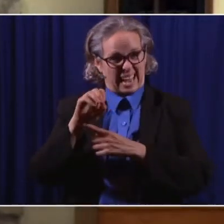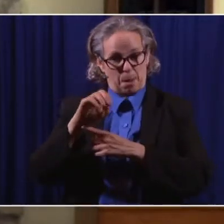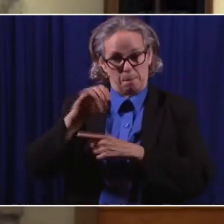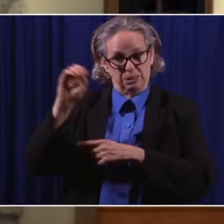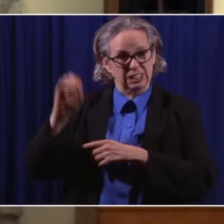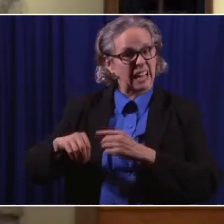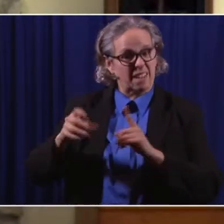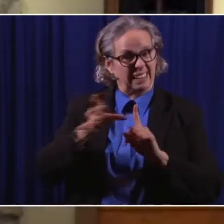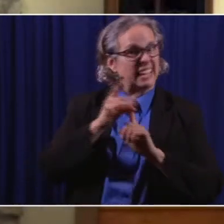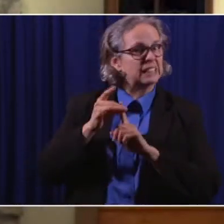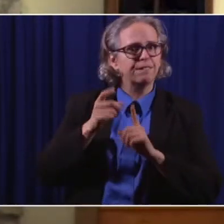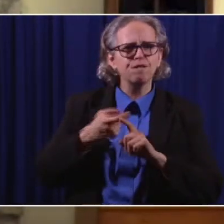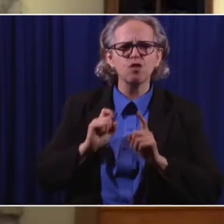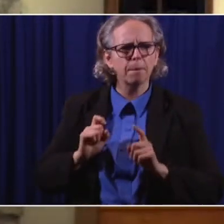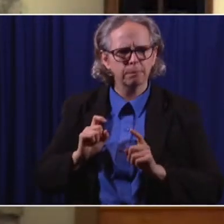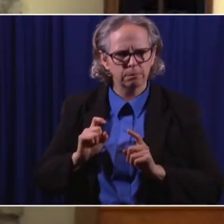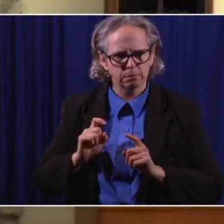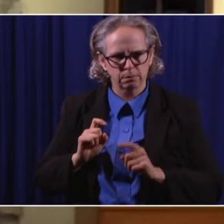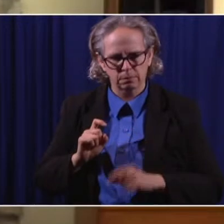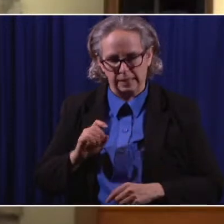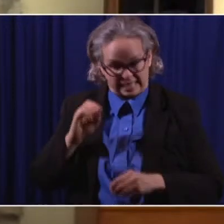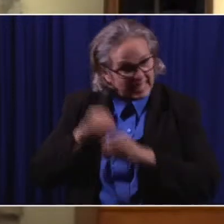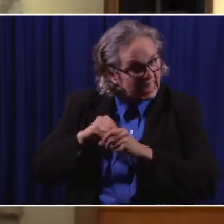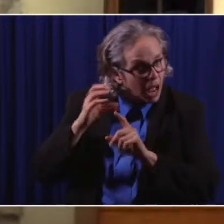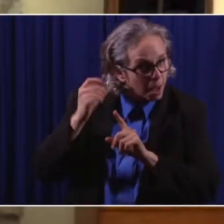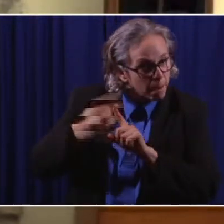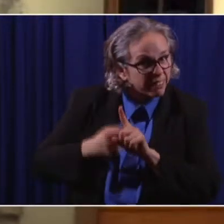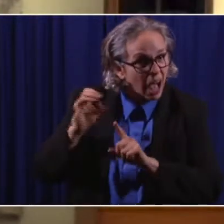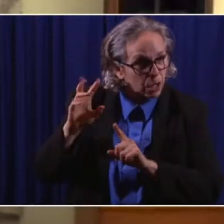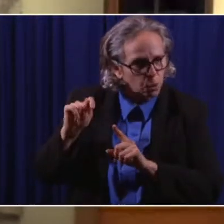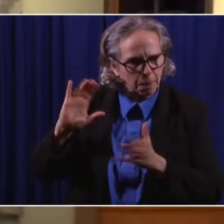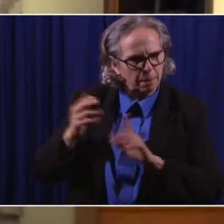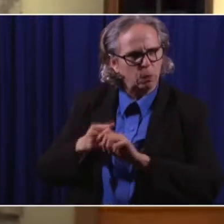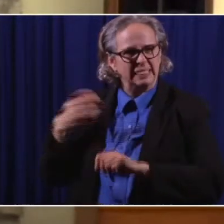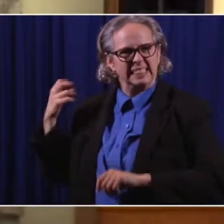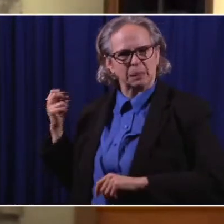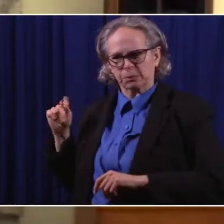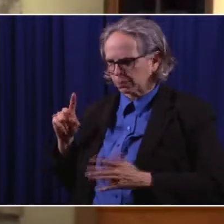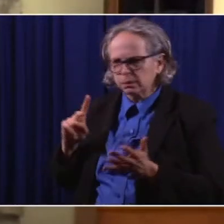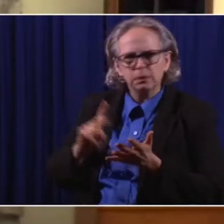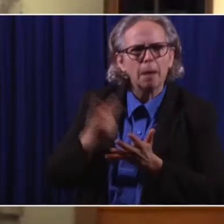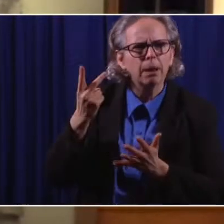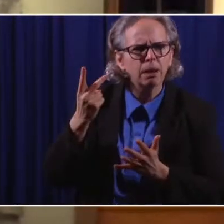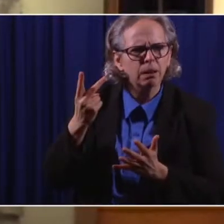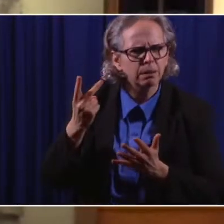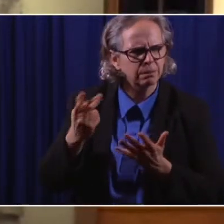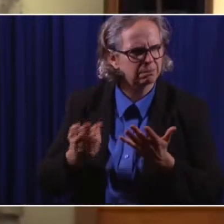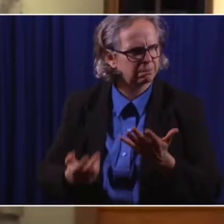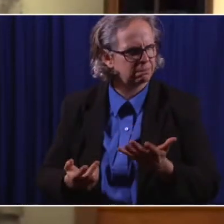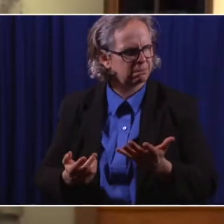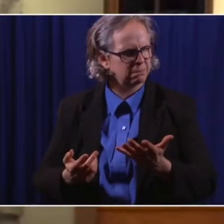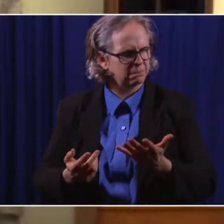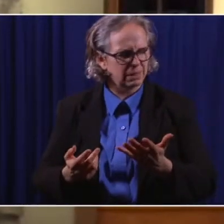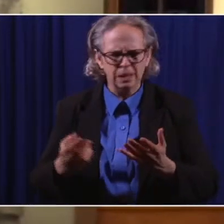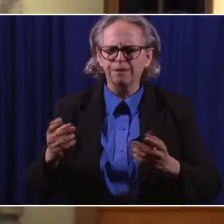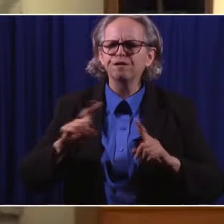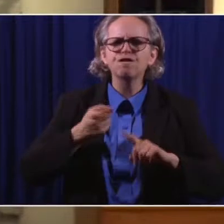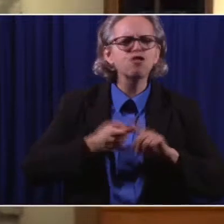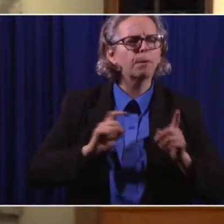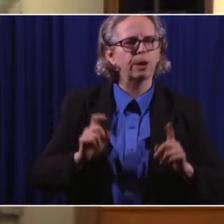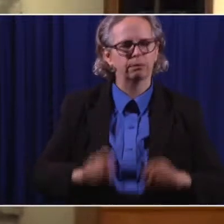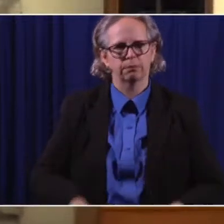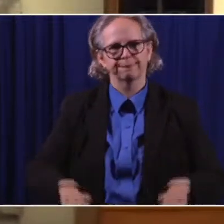had in September. Like other areas of the state, people are socializing with friends, family, which is leading to additional